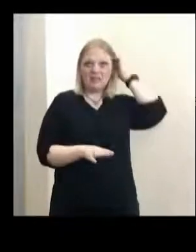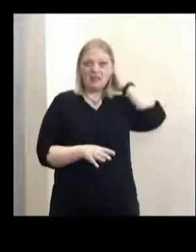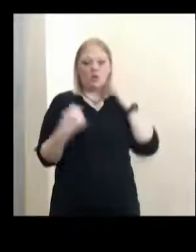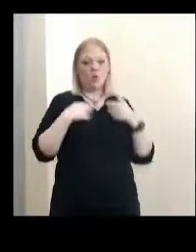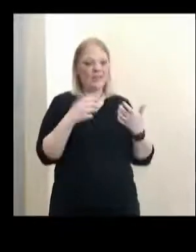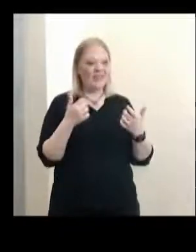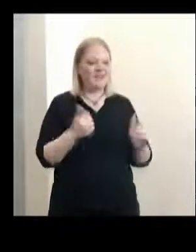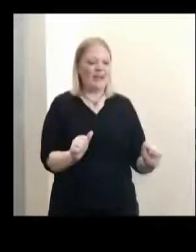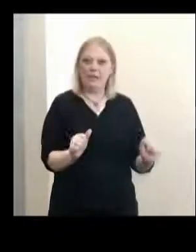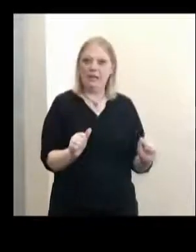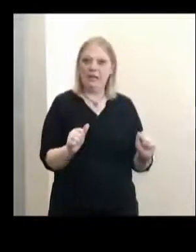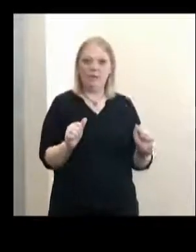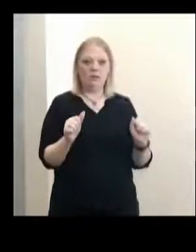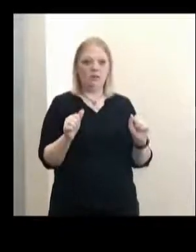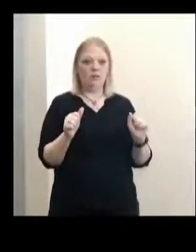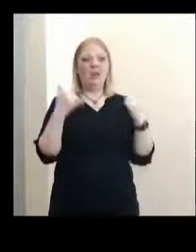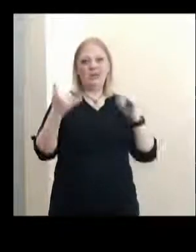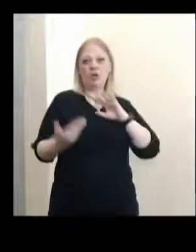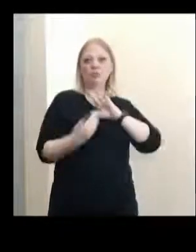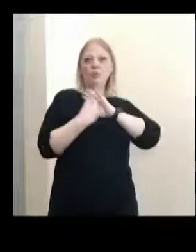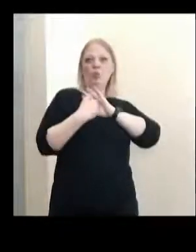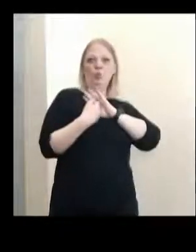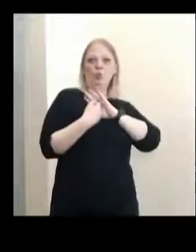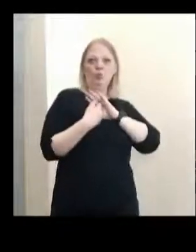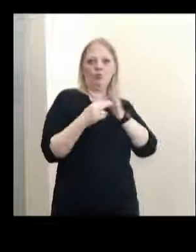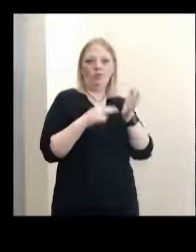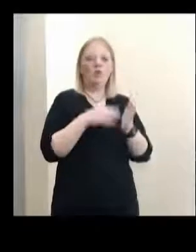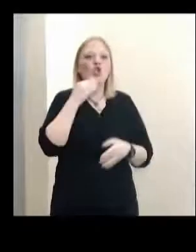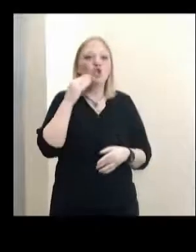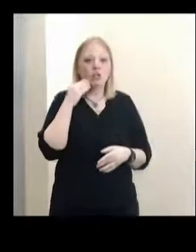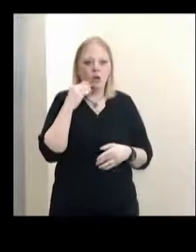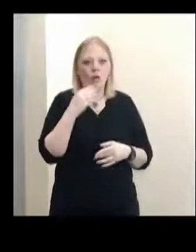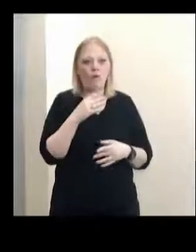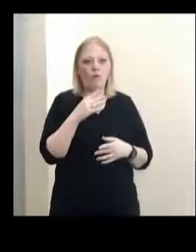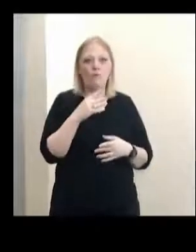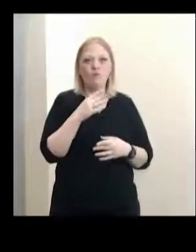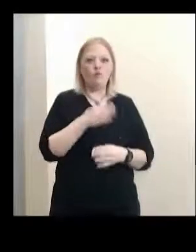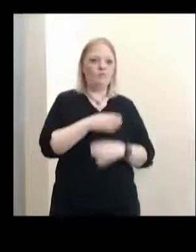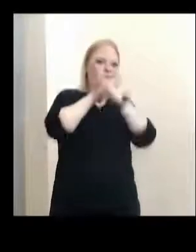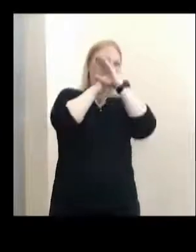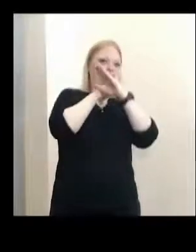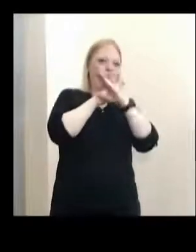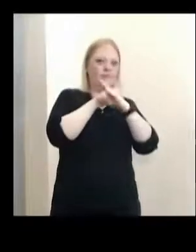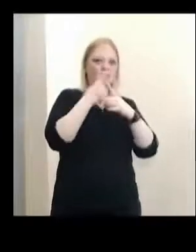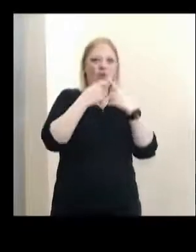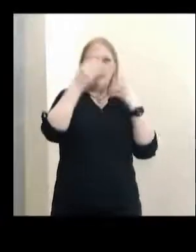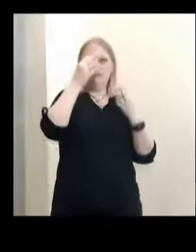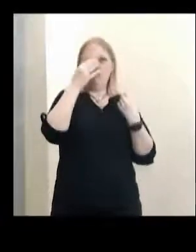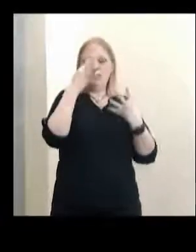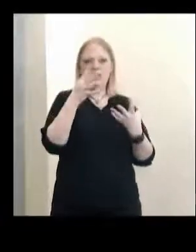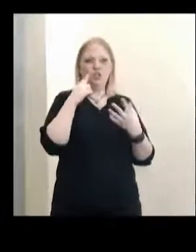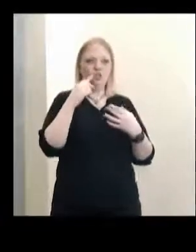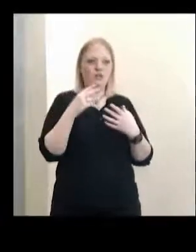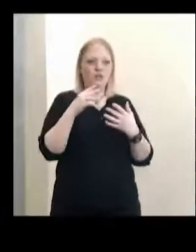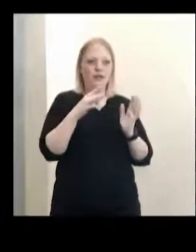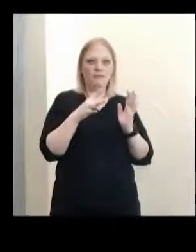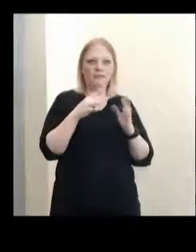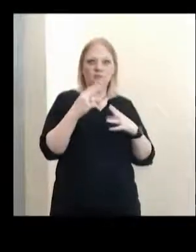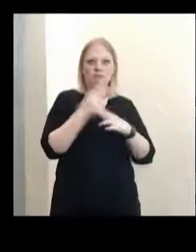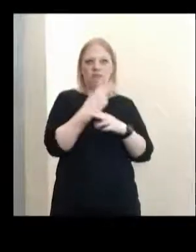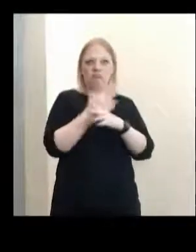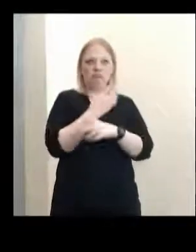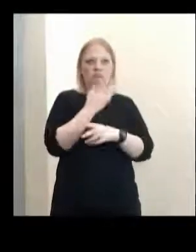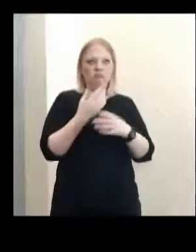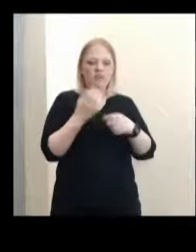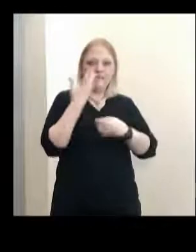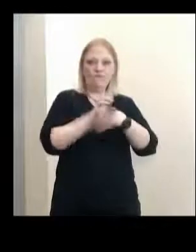do that in New York State, and we're being sued by nursing homes to prevent us from that information and enforcing the law. I really appreciate